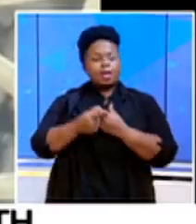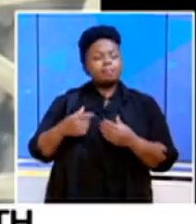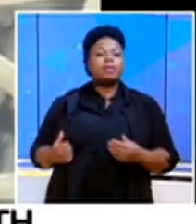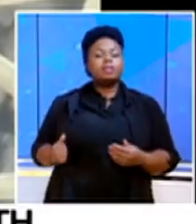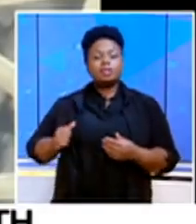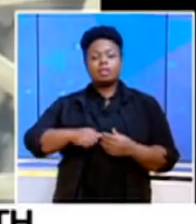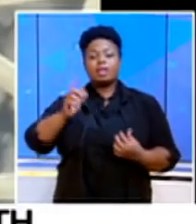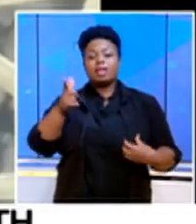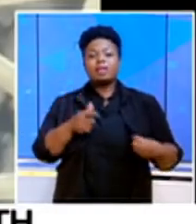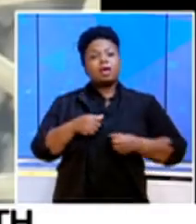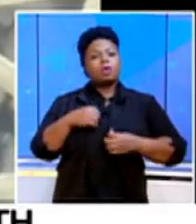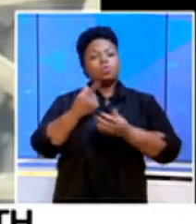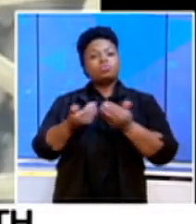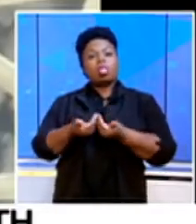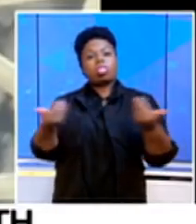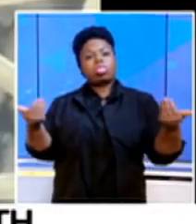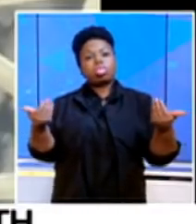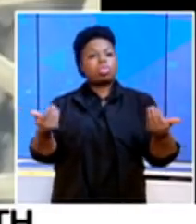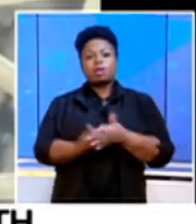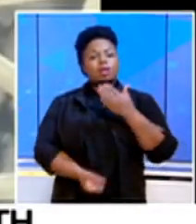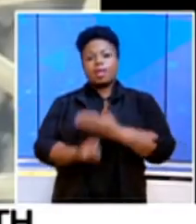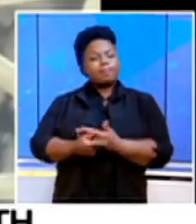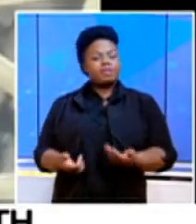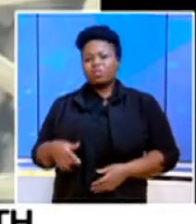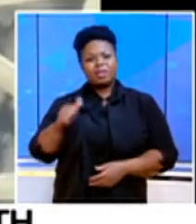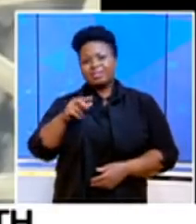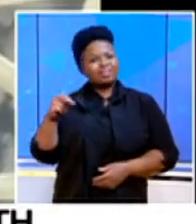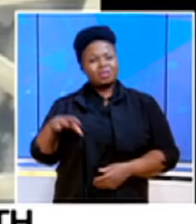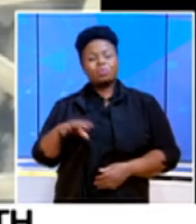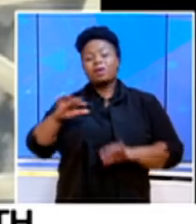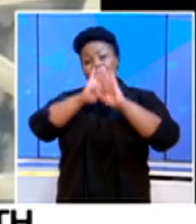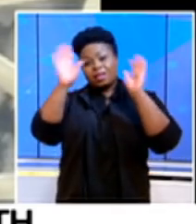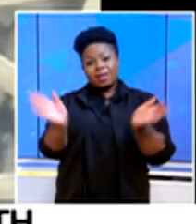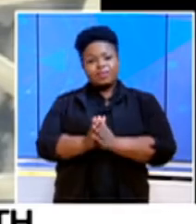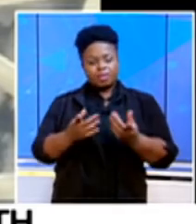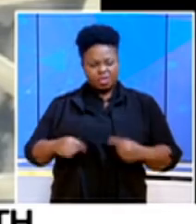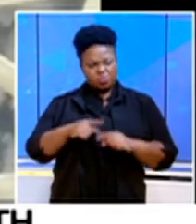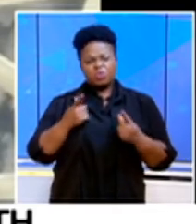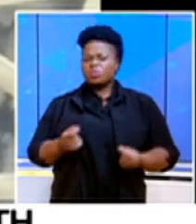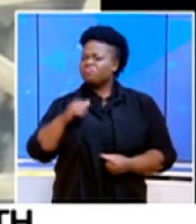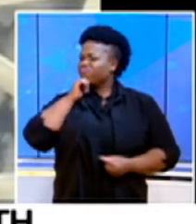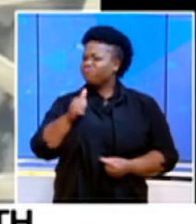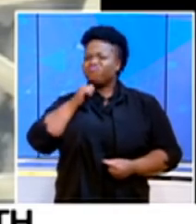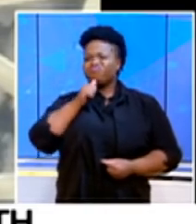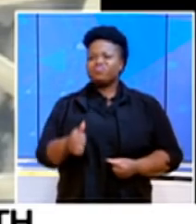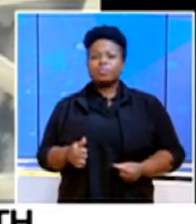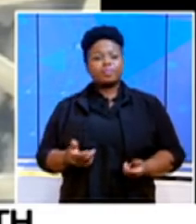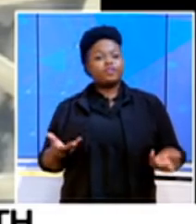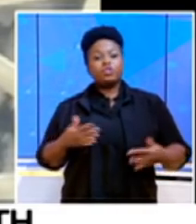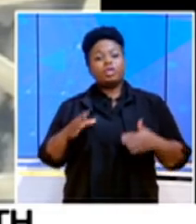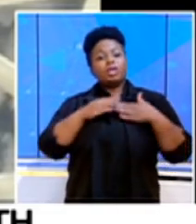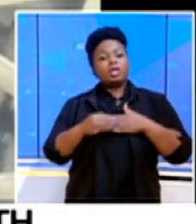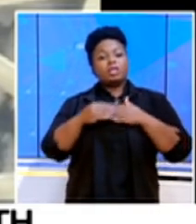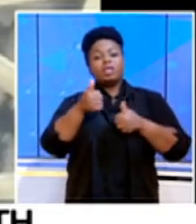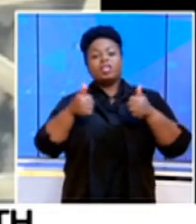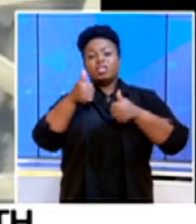up sponsoring divisions in the organization. That each and everything we do, regardless of what leadership